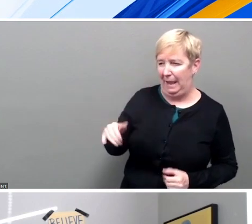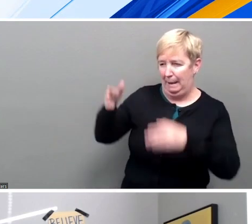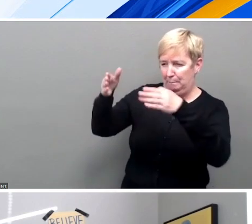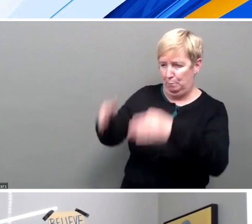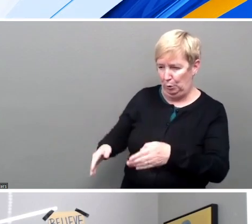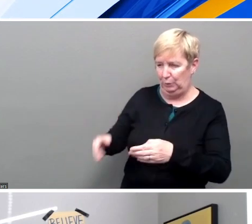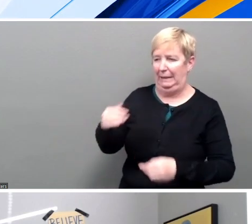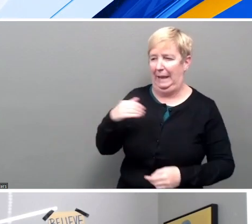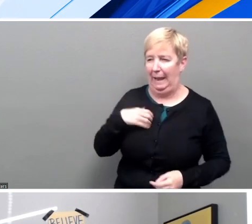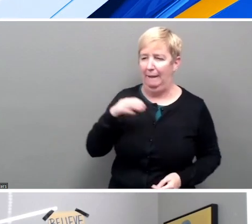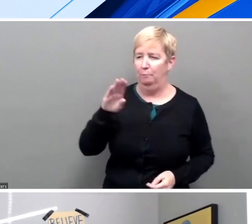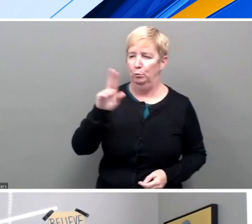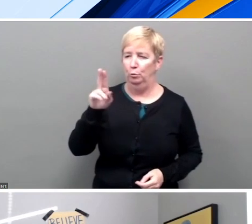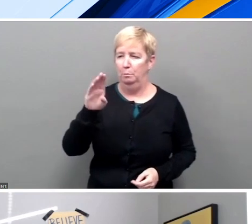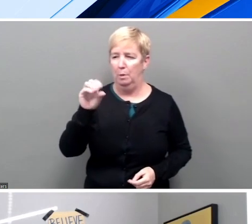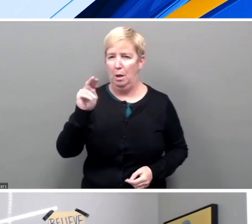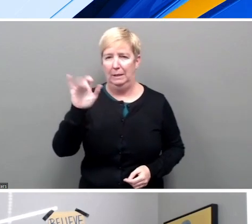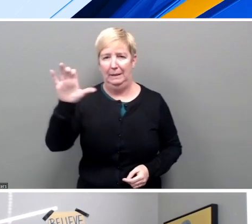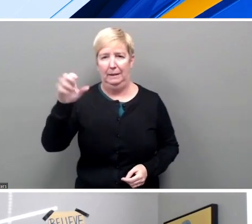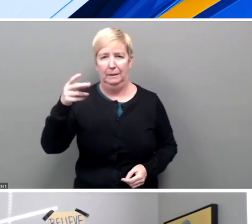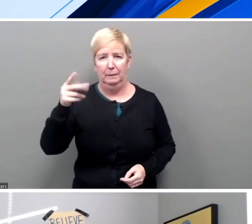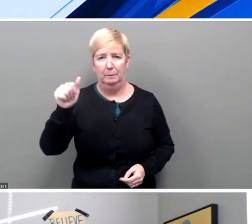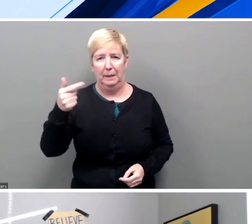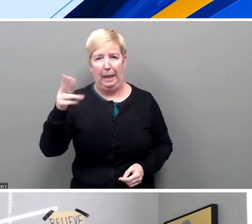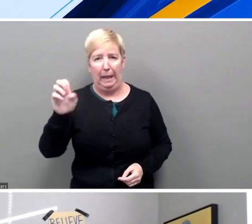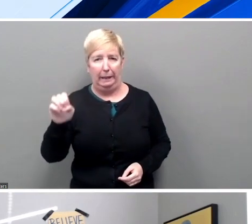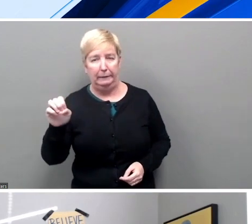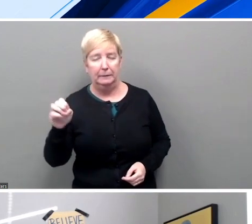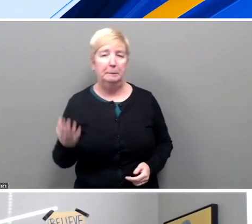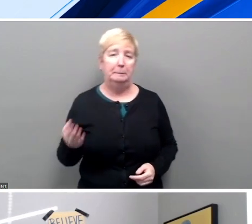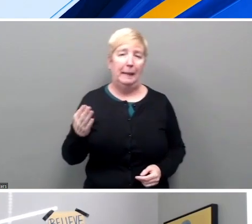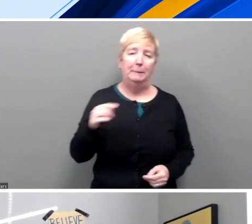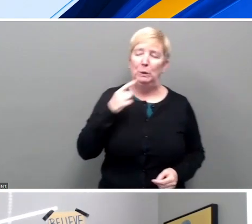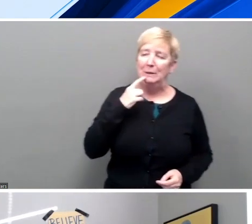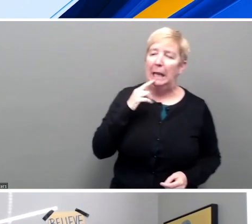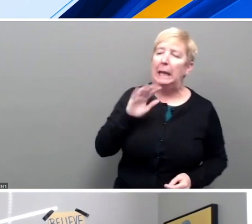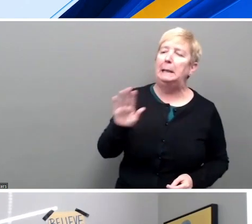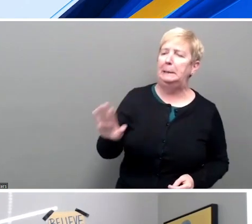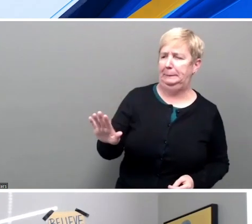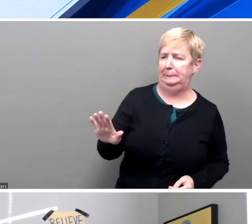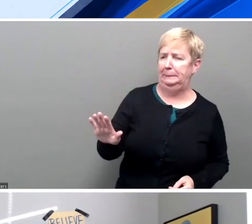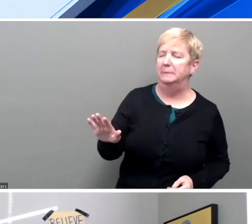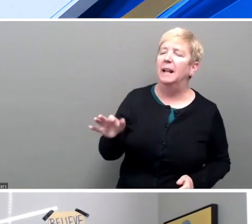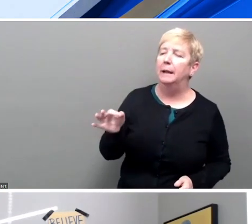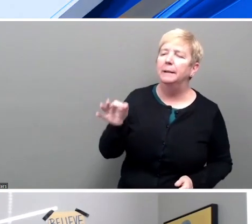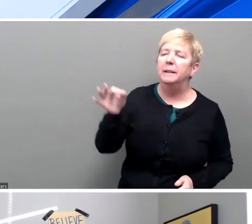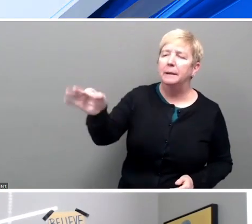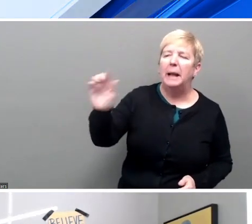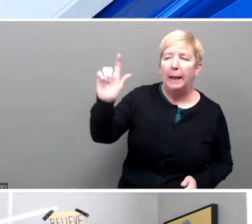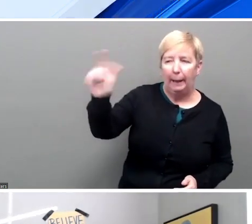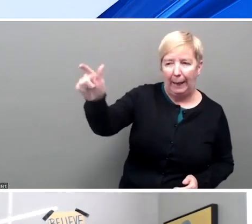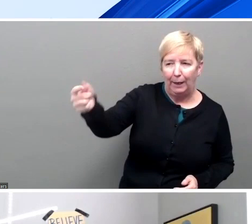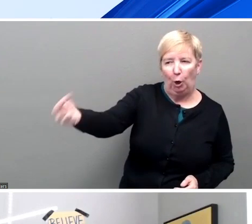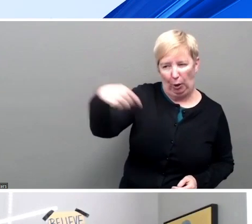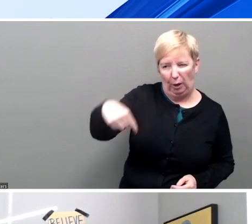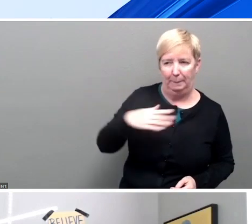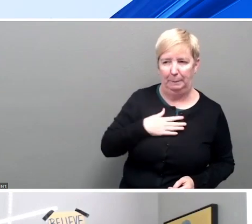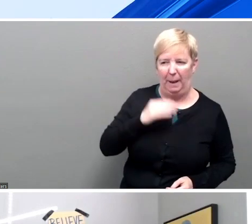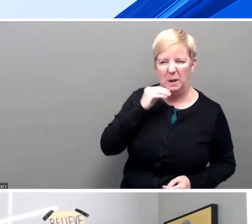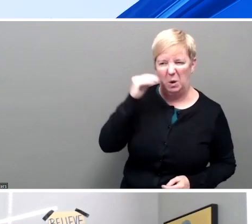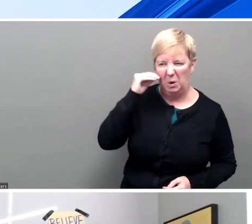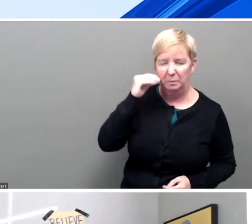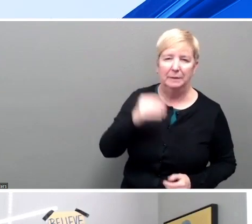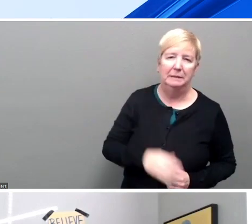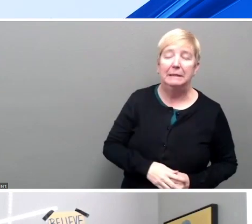bubonic plague, you might suggest that they postpone that visit, to some other time and actually, frankly, go to